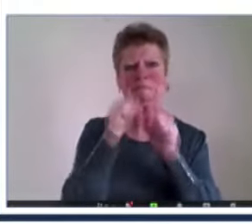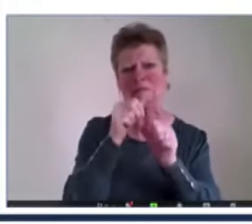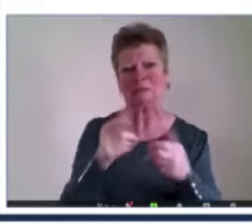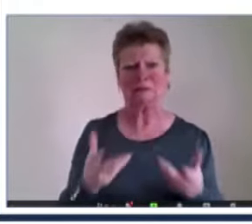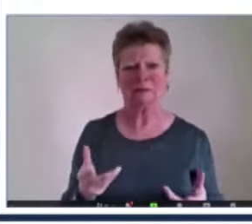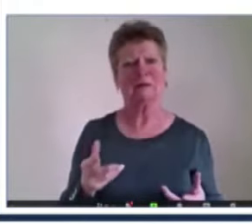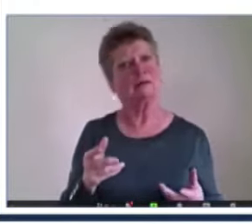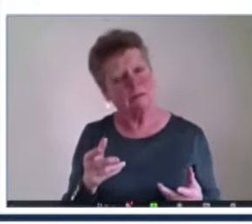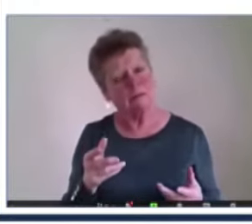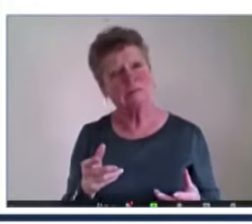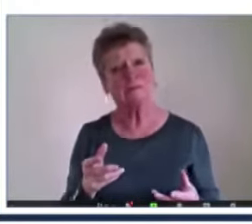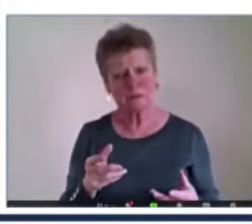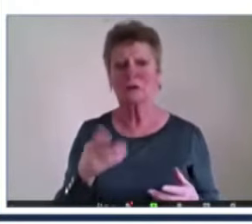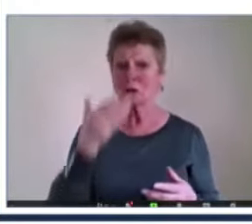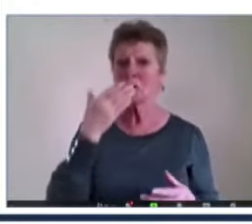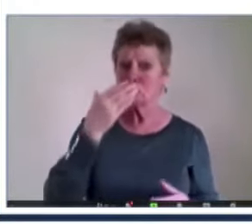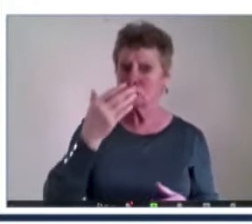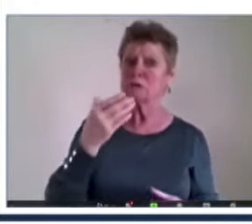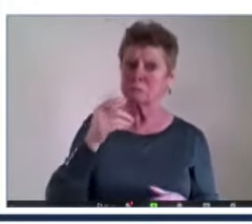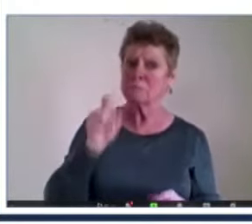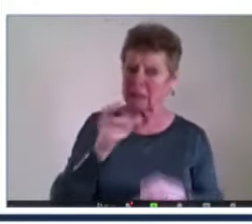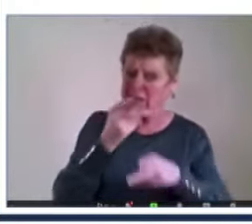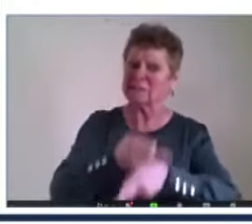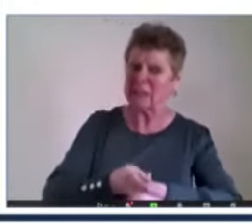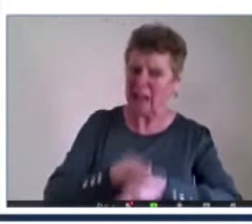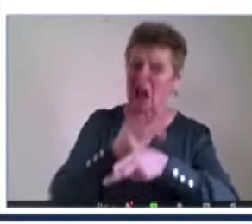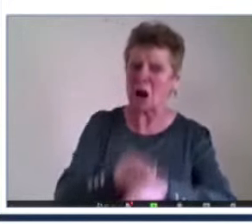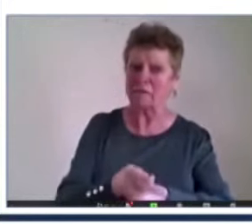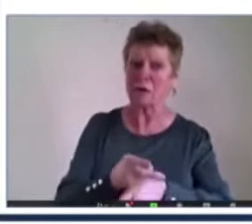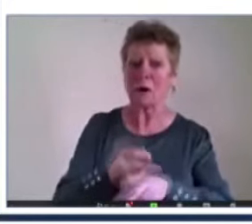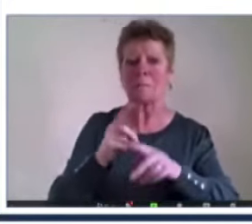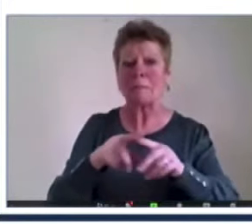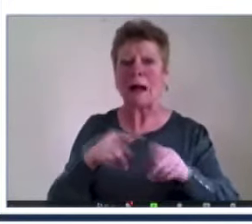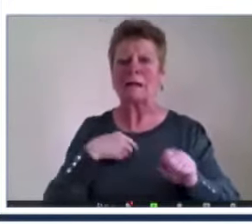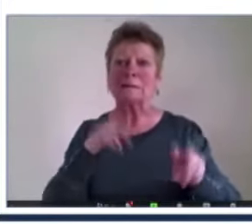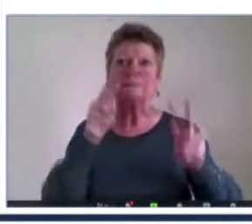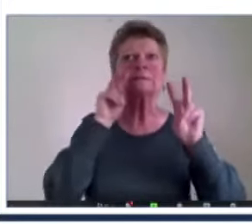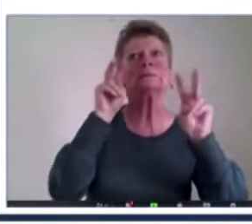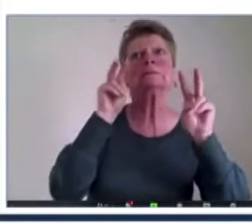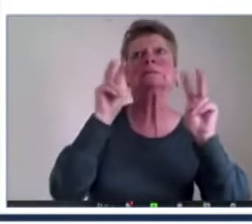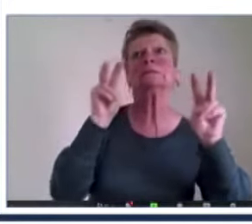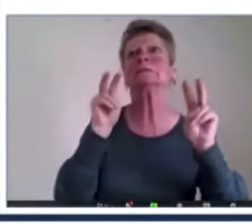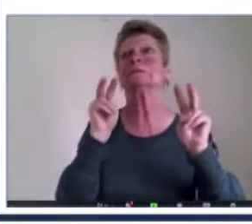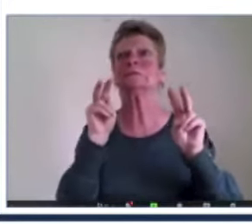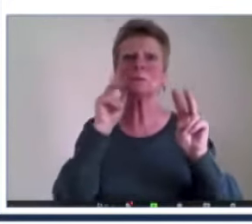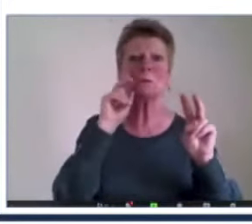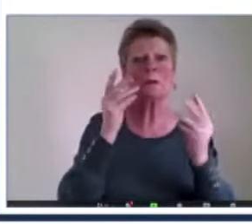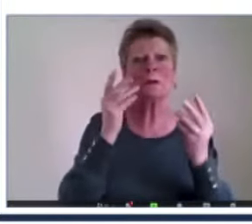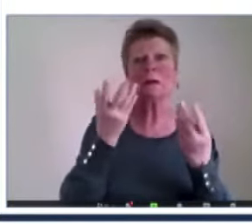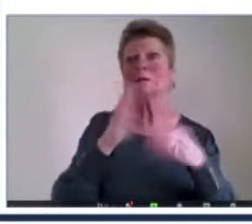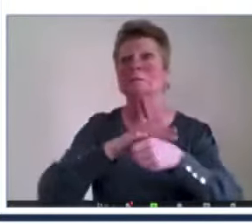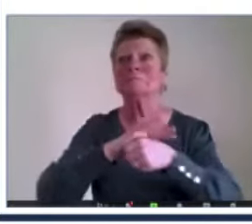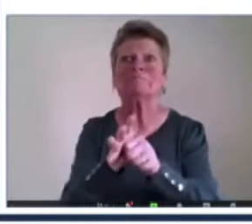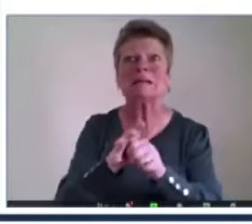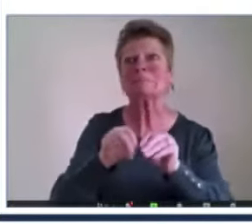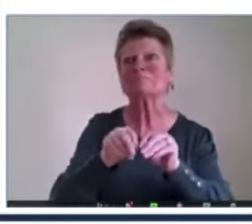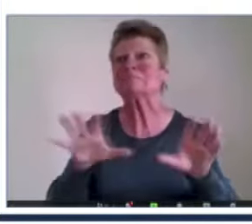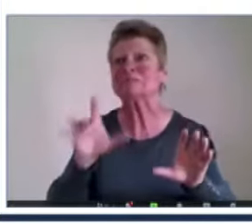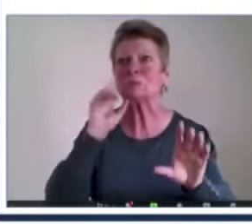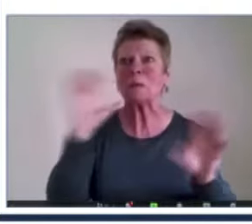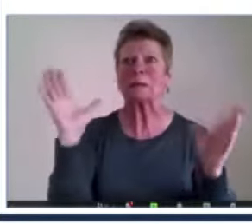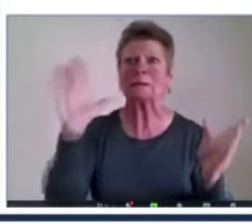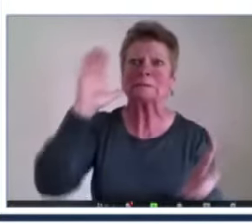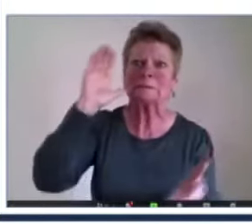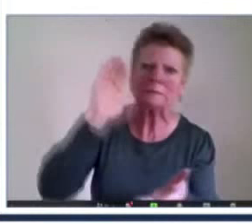to be cautious, there's also reason to have hope. The pandemic is coming to an end. As we lift restrictions,